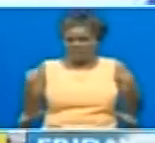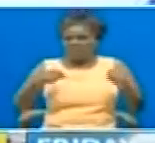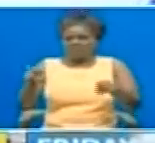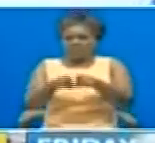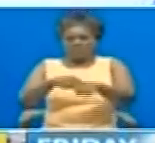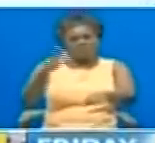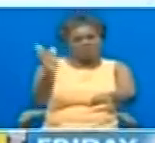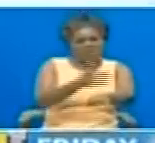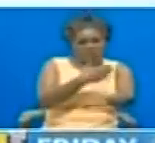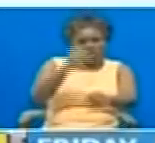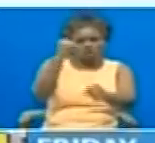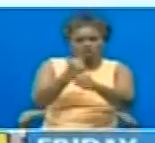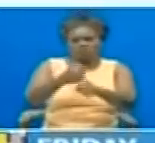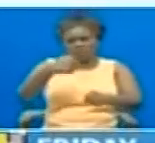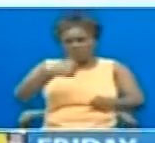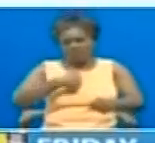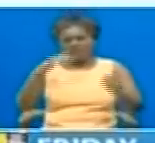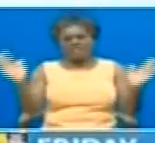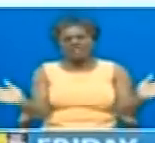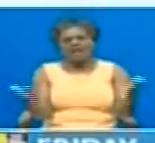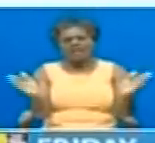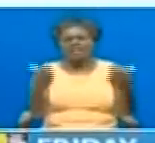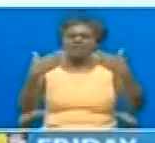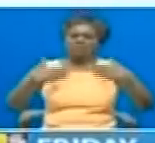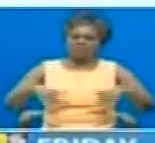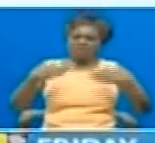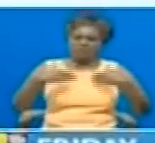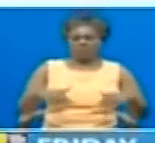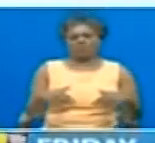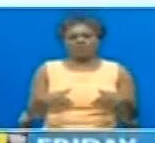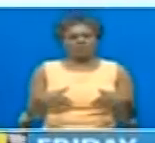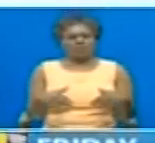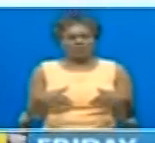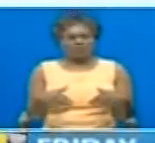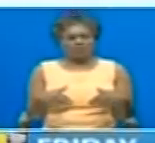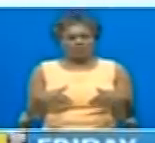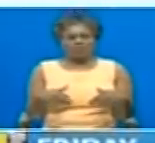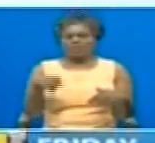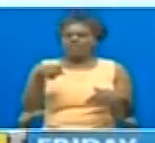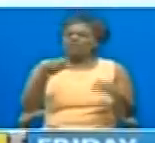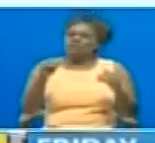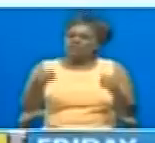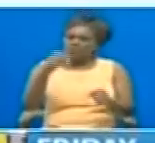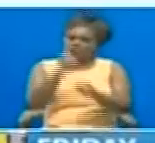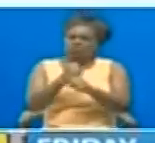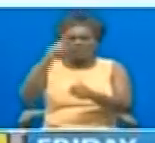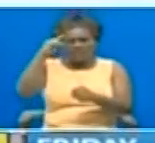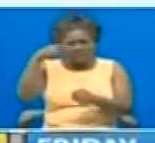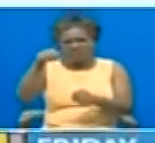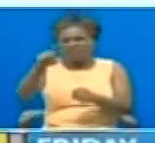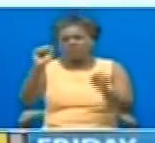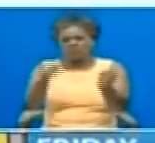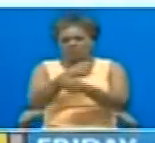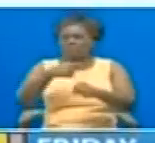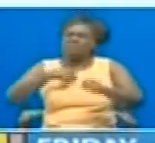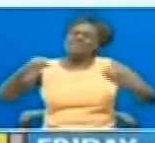for my career, mm-hmm. it's all about inspiring people to do to things, become better. Yeah, and to do things they think they could never do. Mm-hmm. So I'm really happy